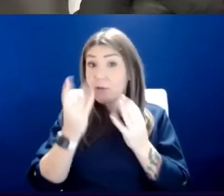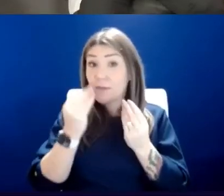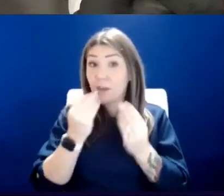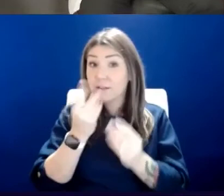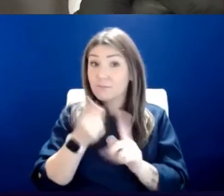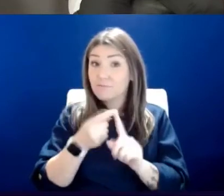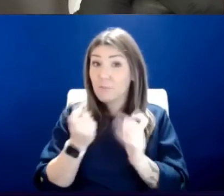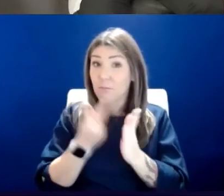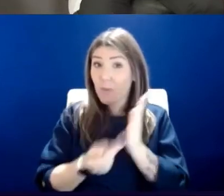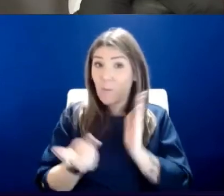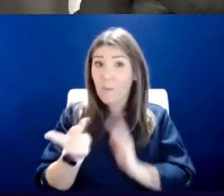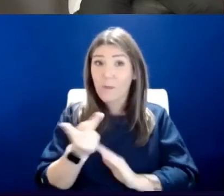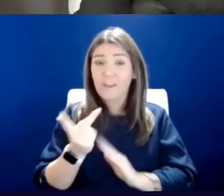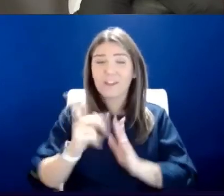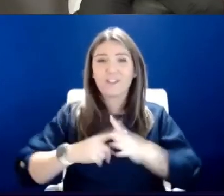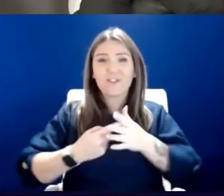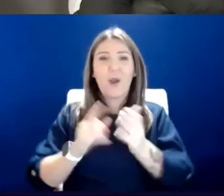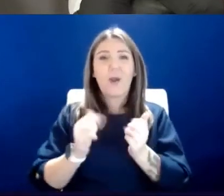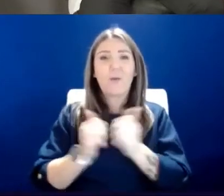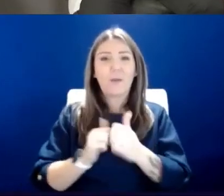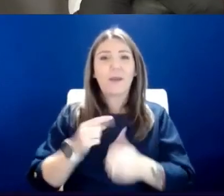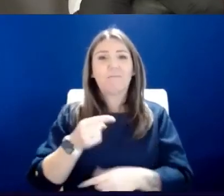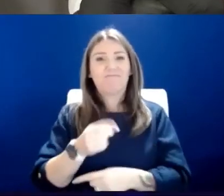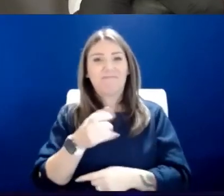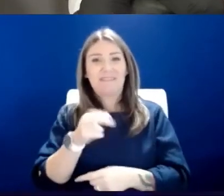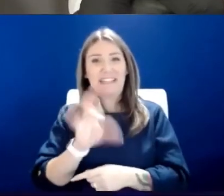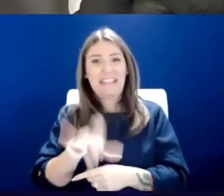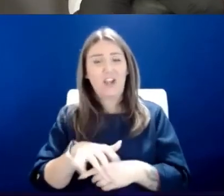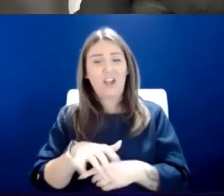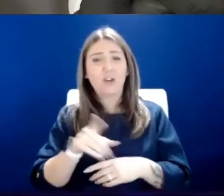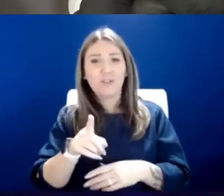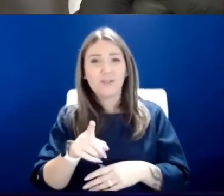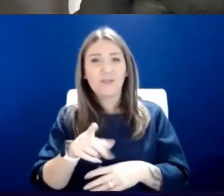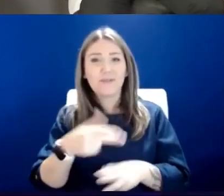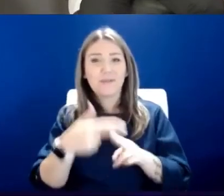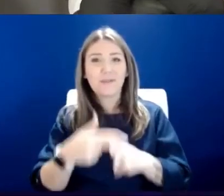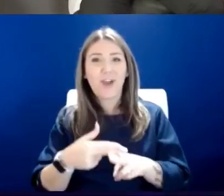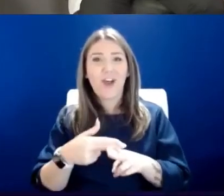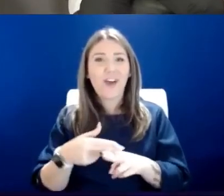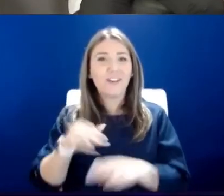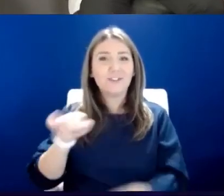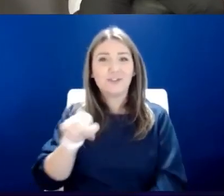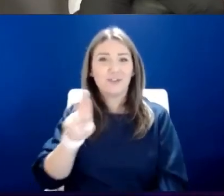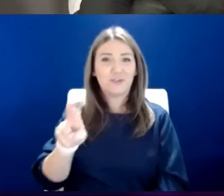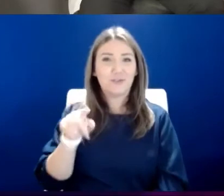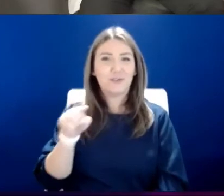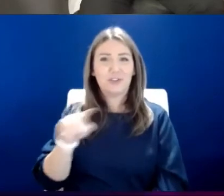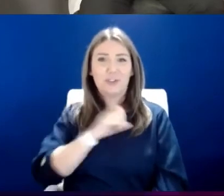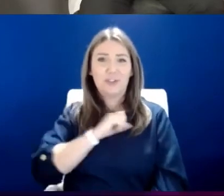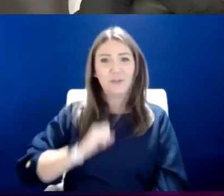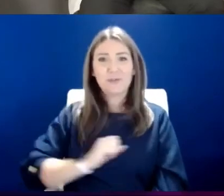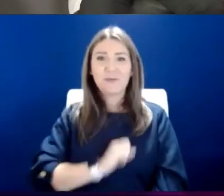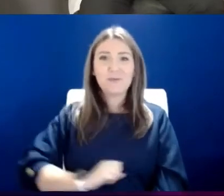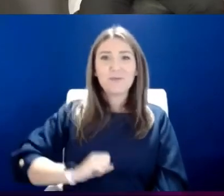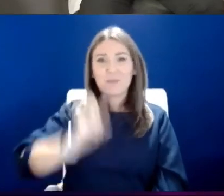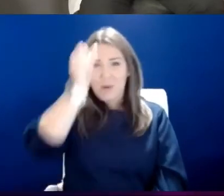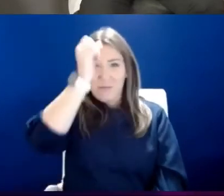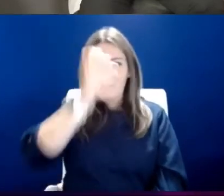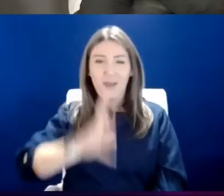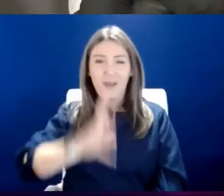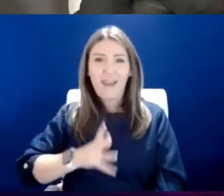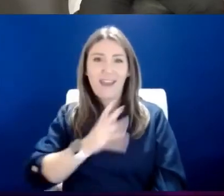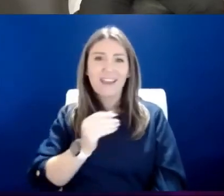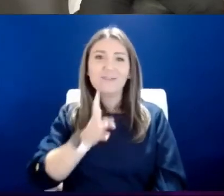want to start with Gary. You call Gary Jr. your Superman, and you talked about